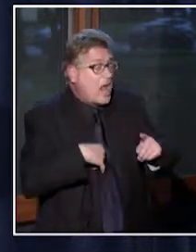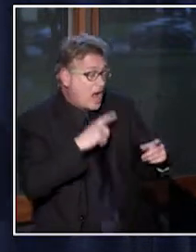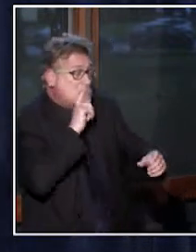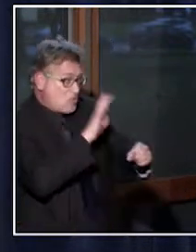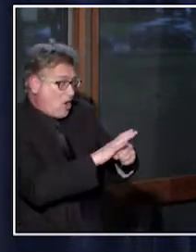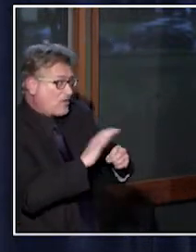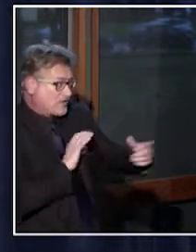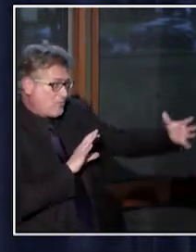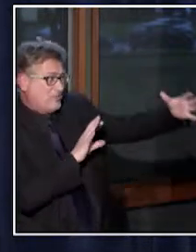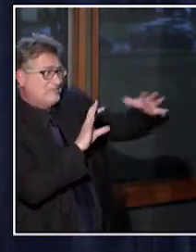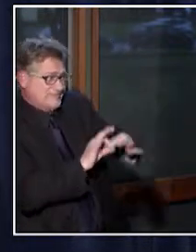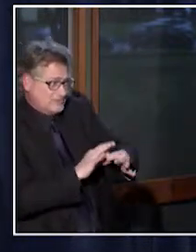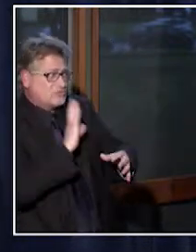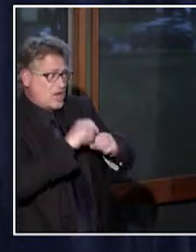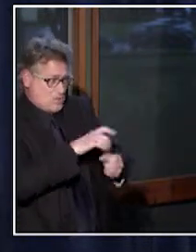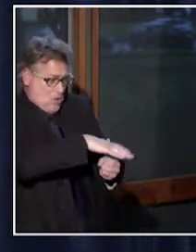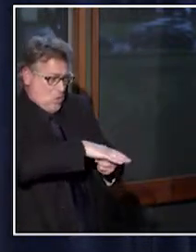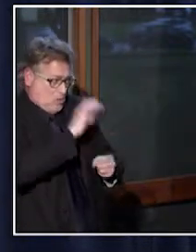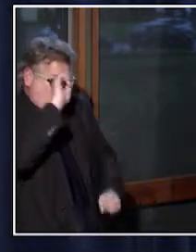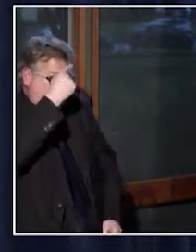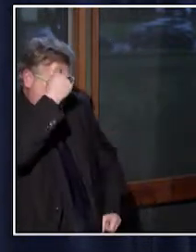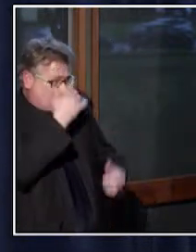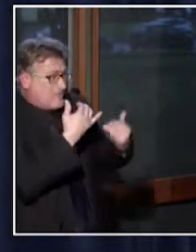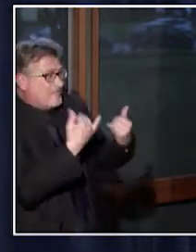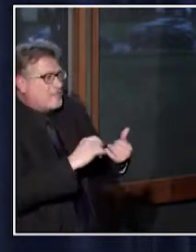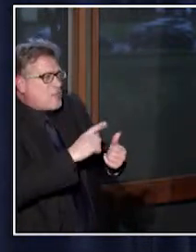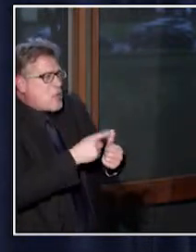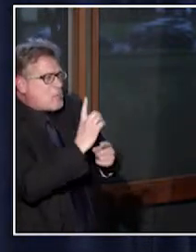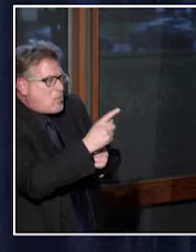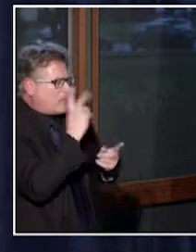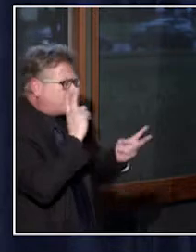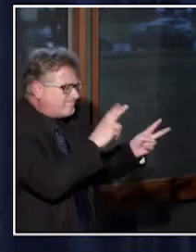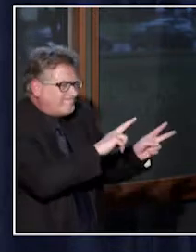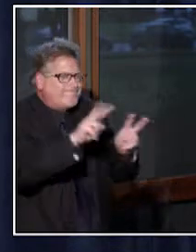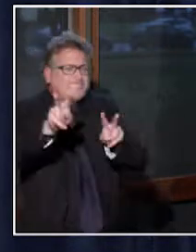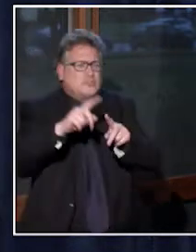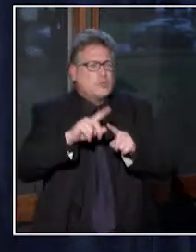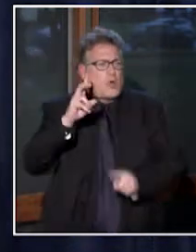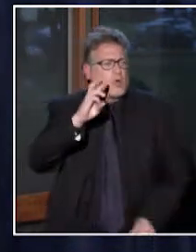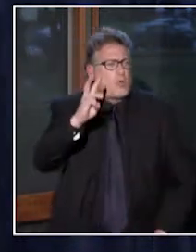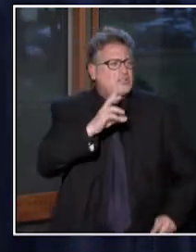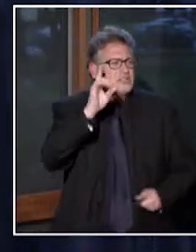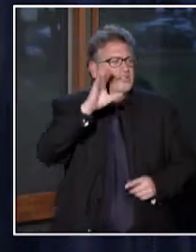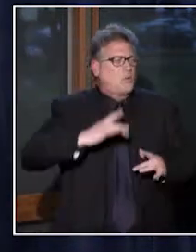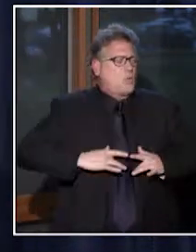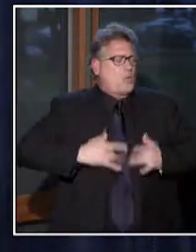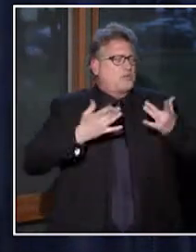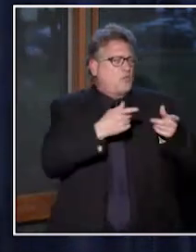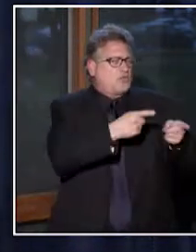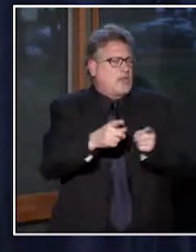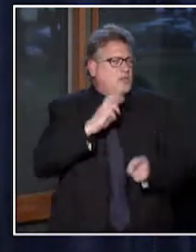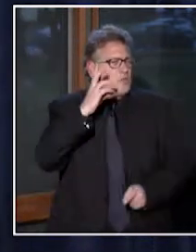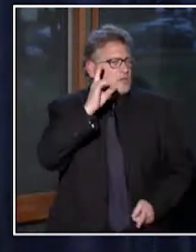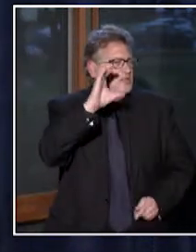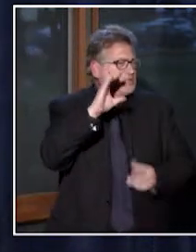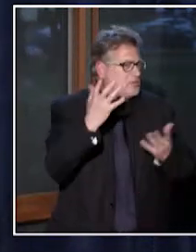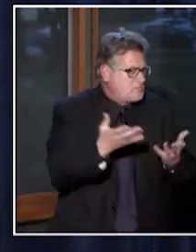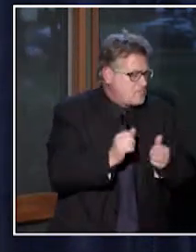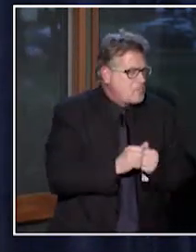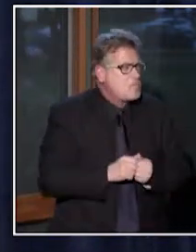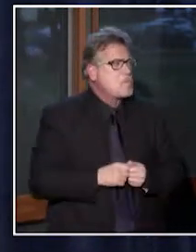let's just for a moment consider Washington, D.C. As Faith indicated,